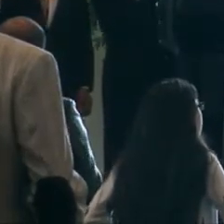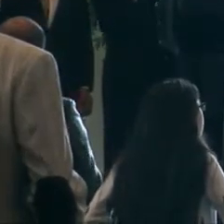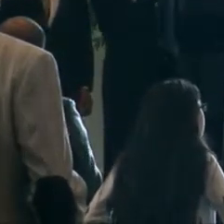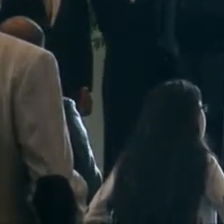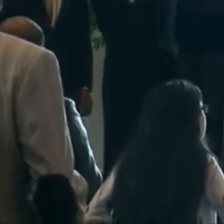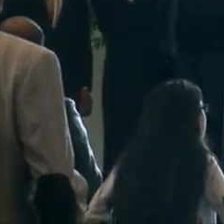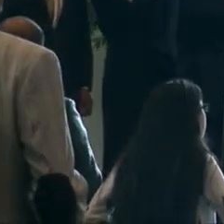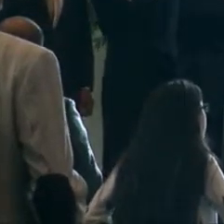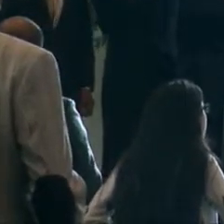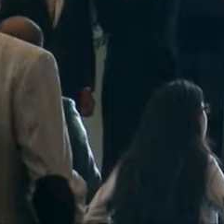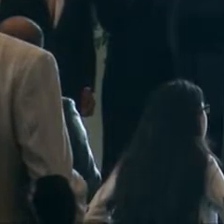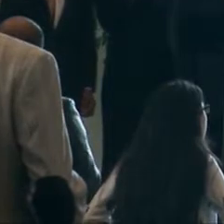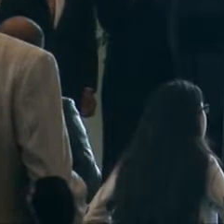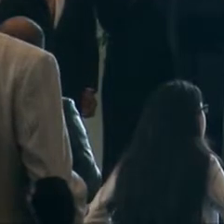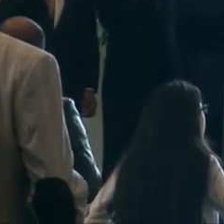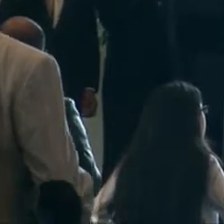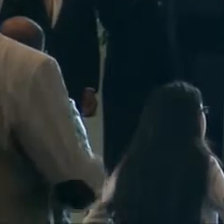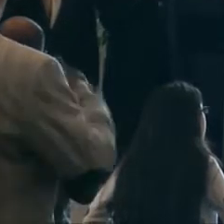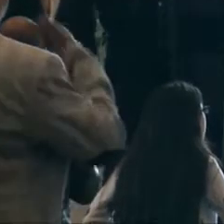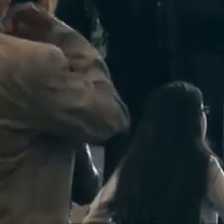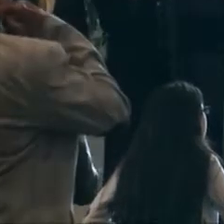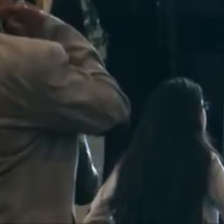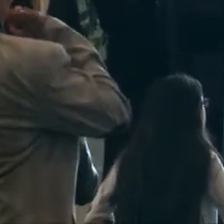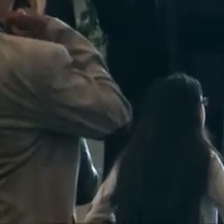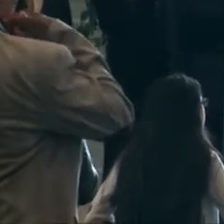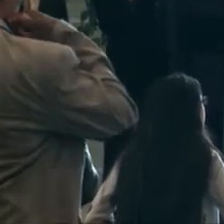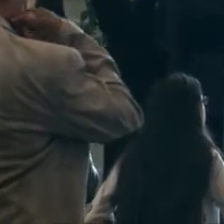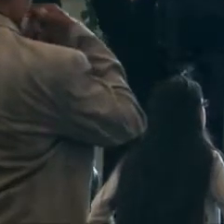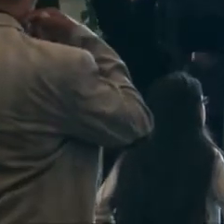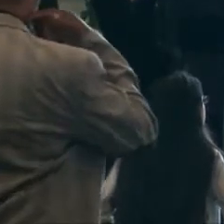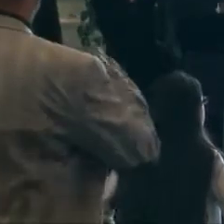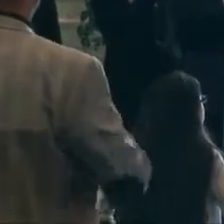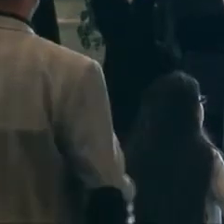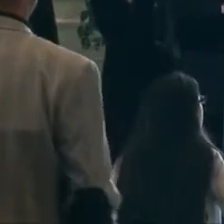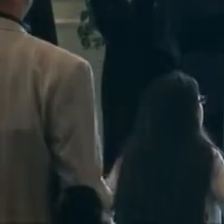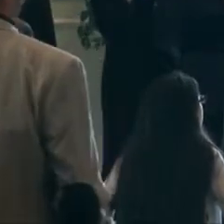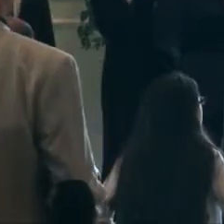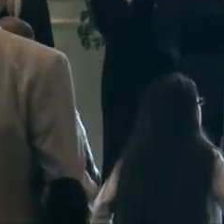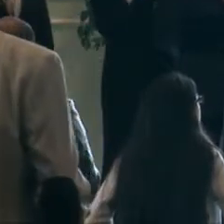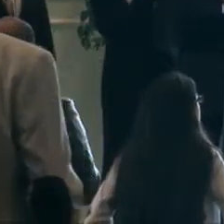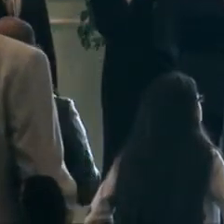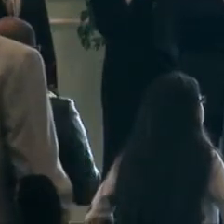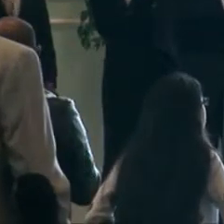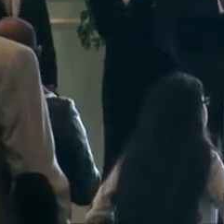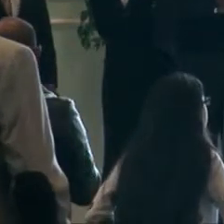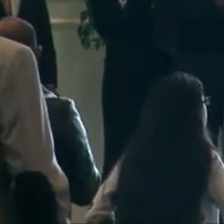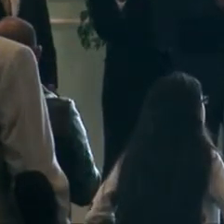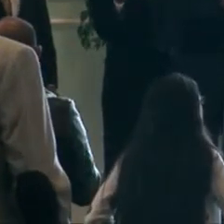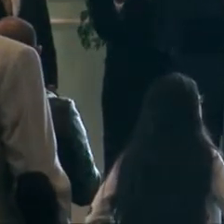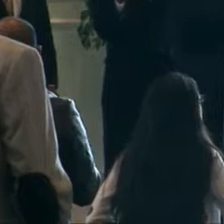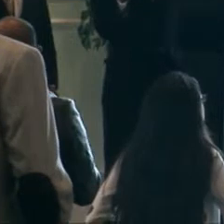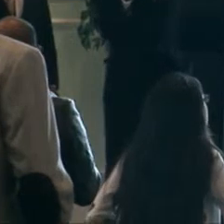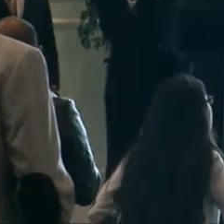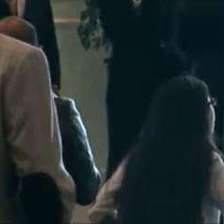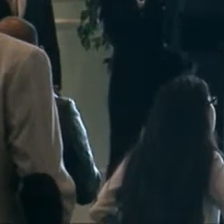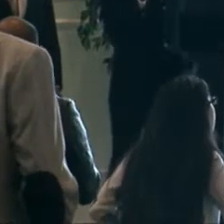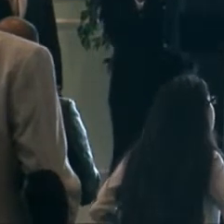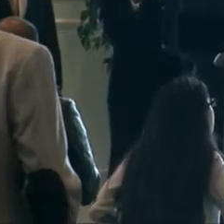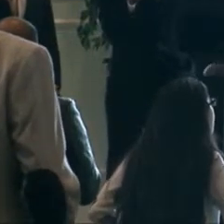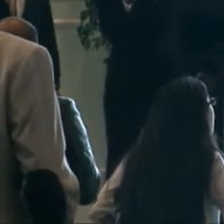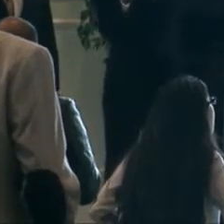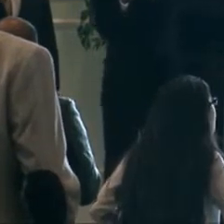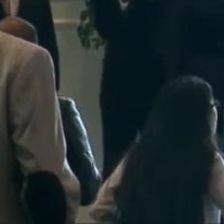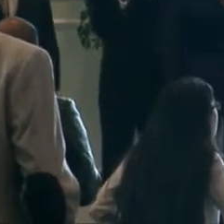Joy and peace. Jesus,